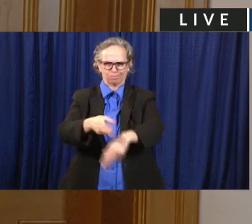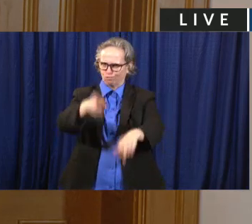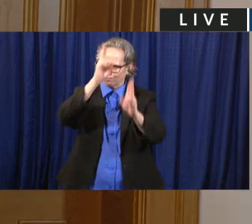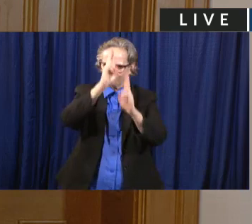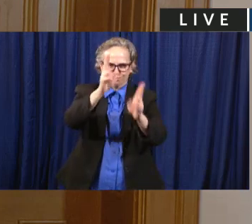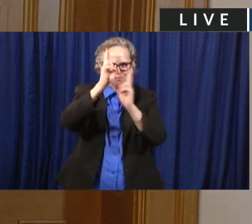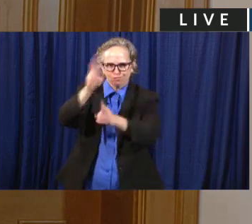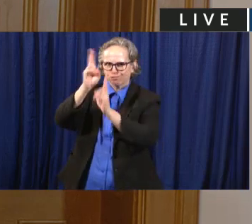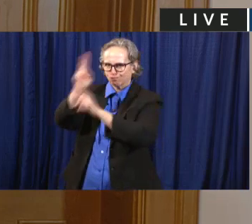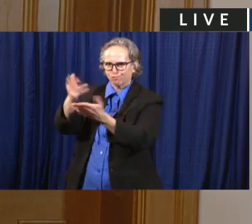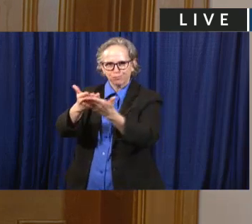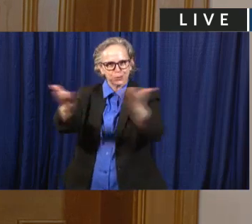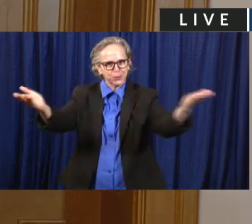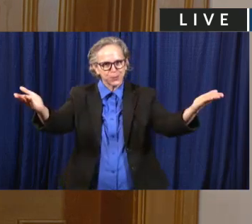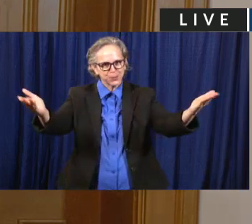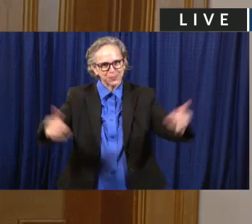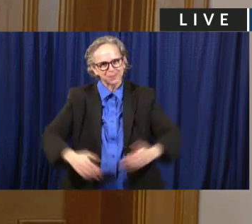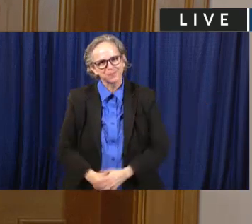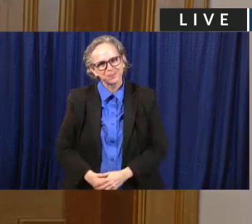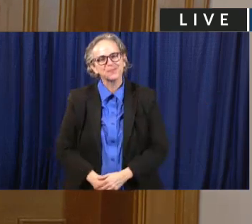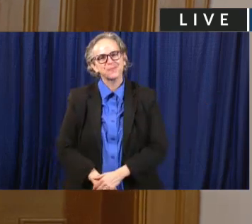State. I